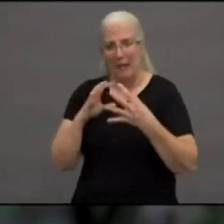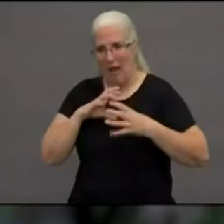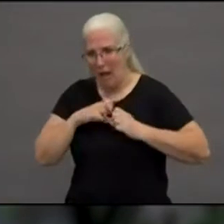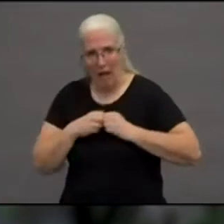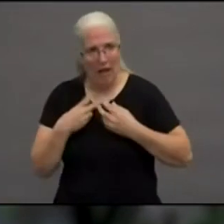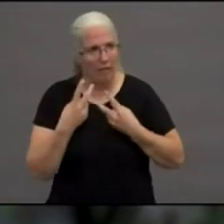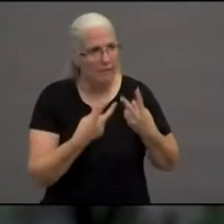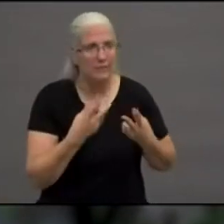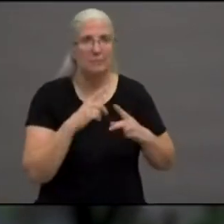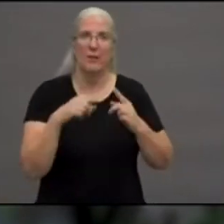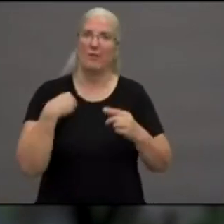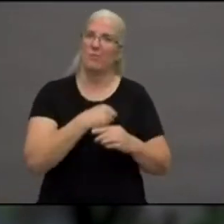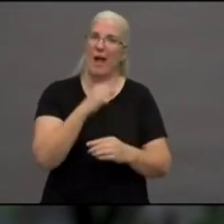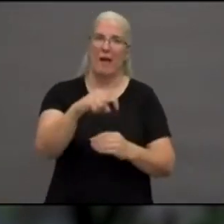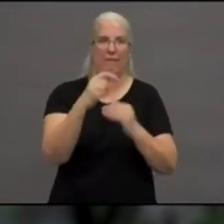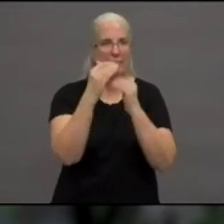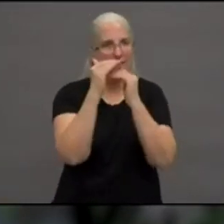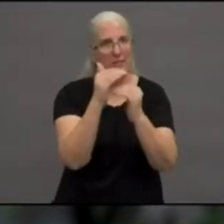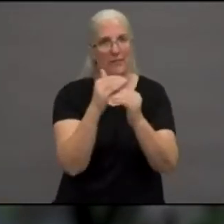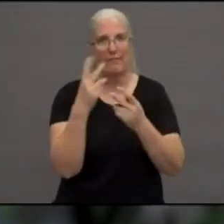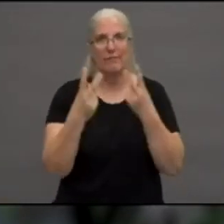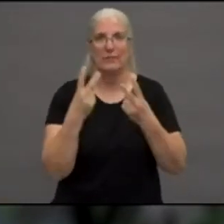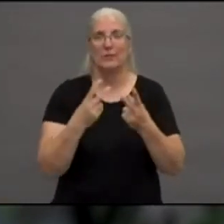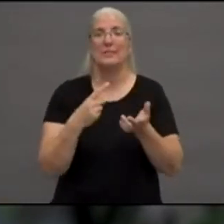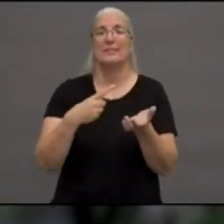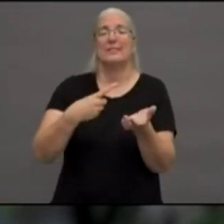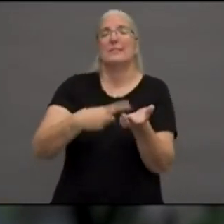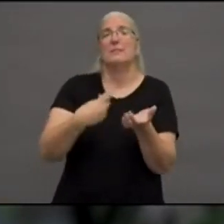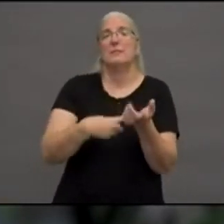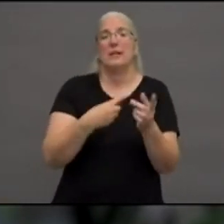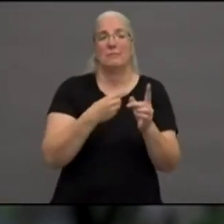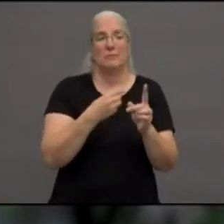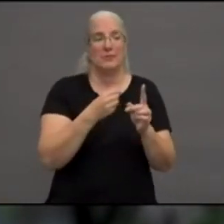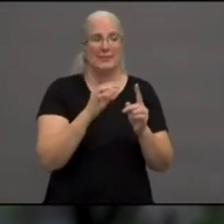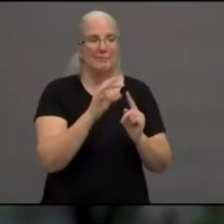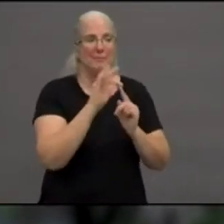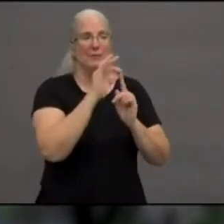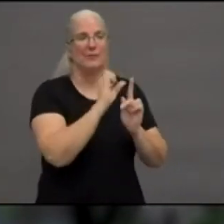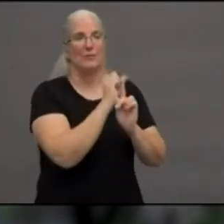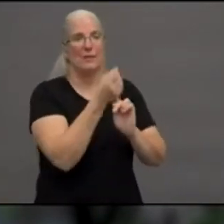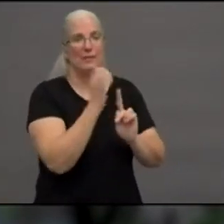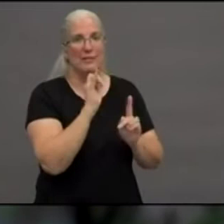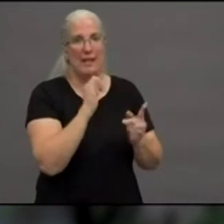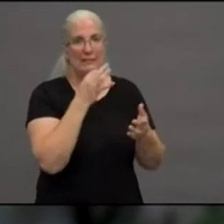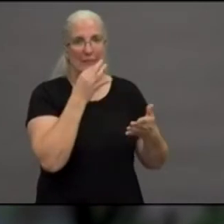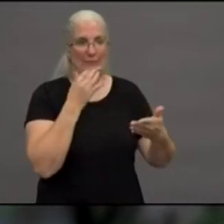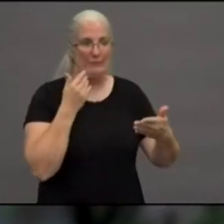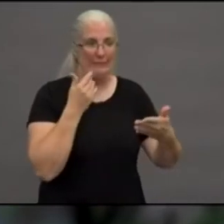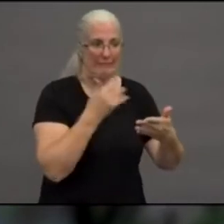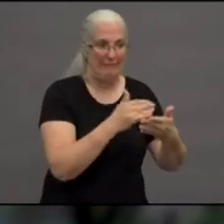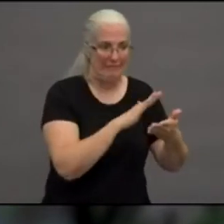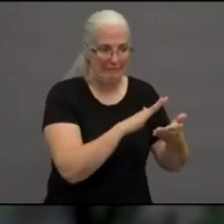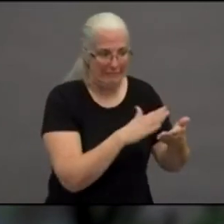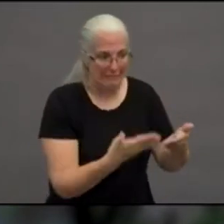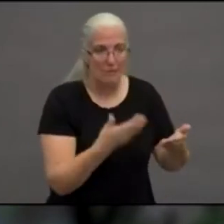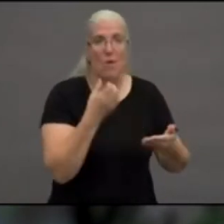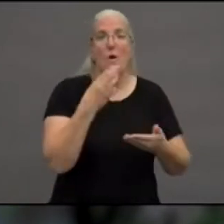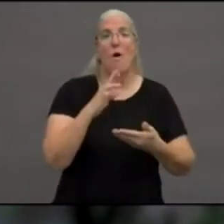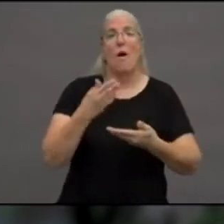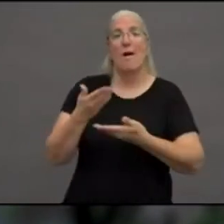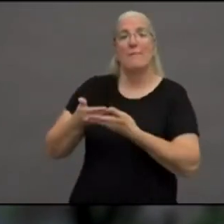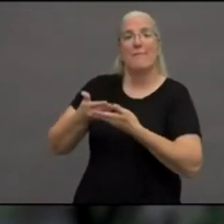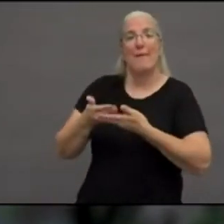under special circumstances, end of life, pediatric patients, labor and delivery, there are special circumstances we are allowing